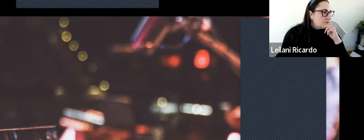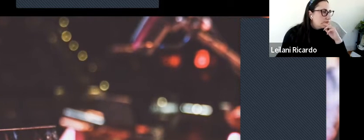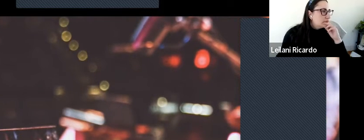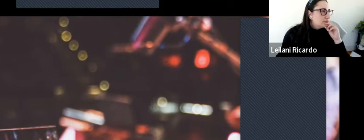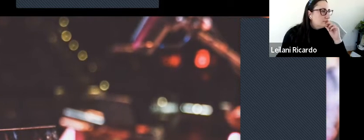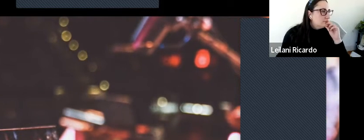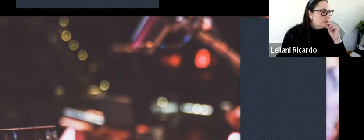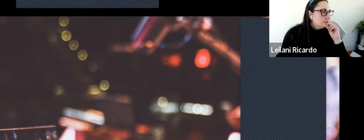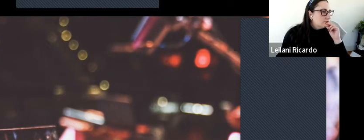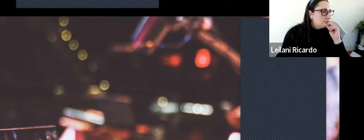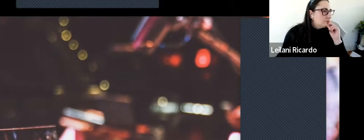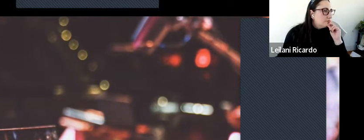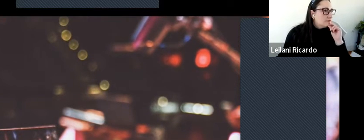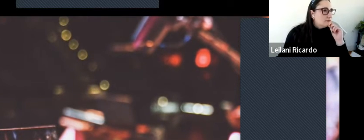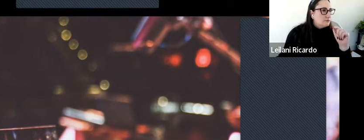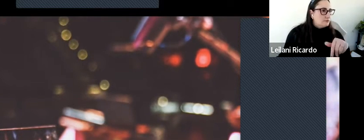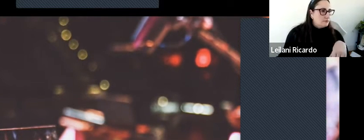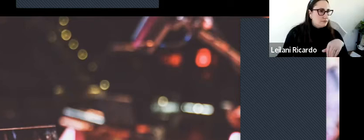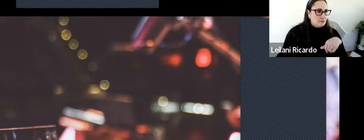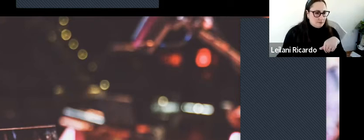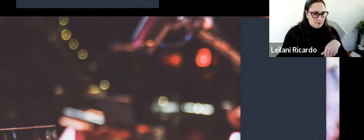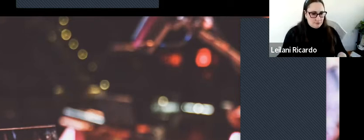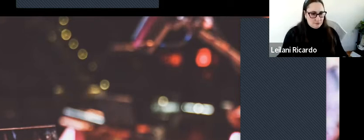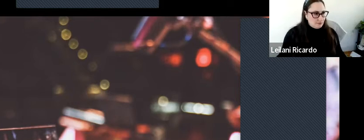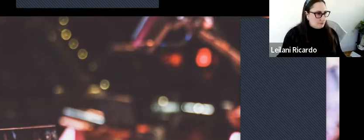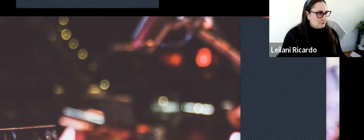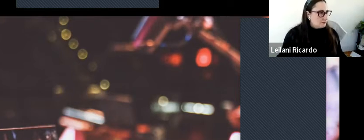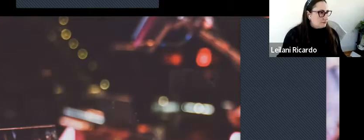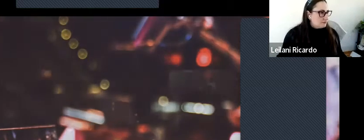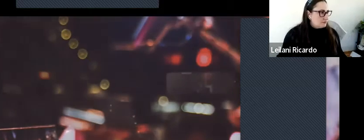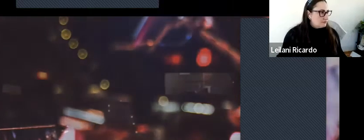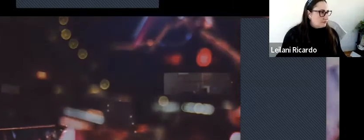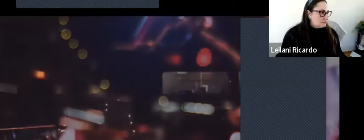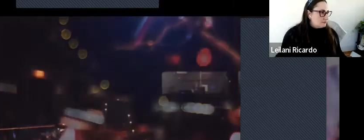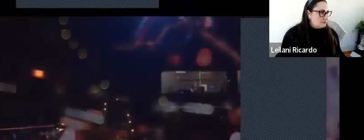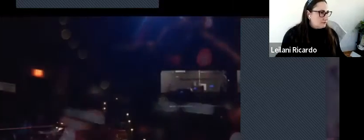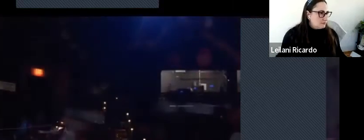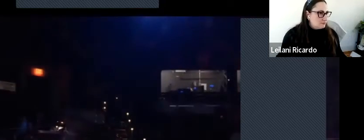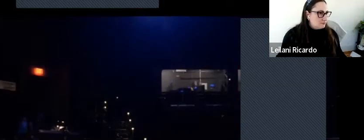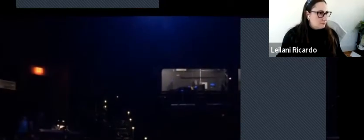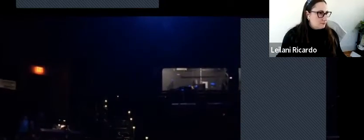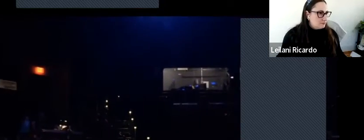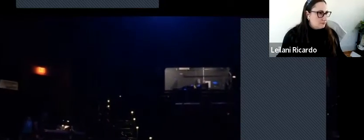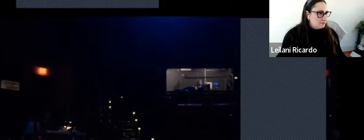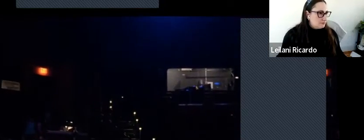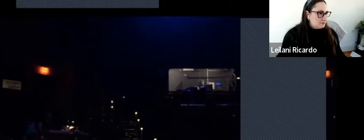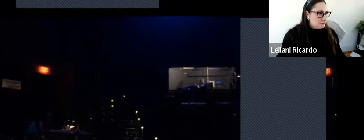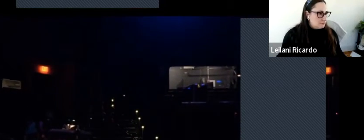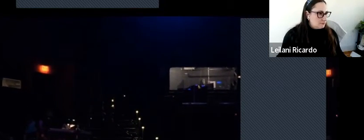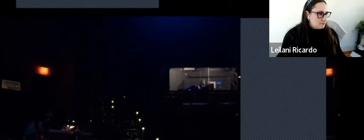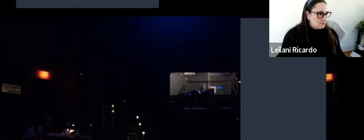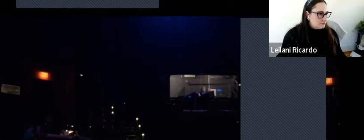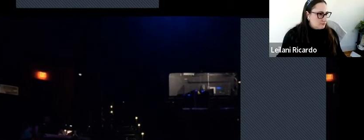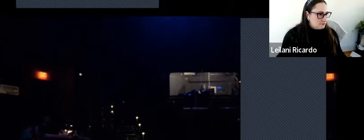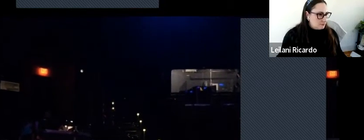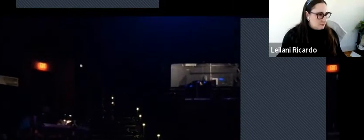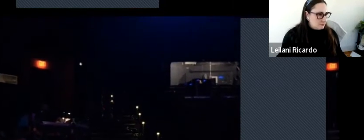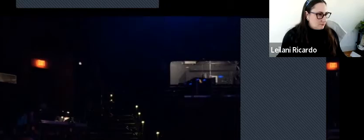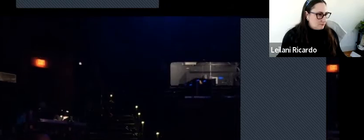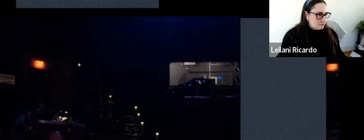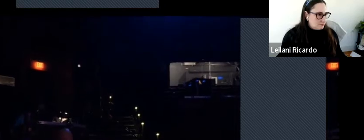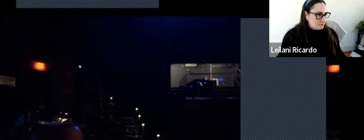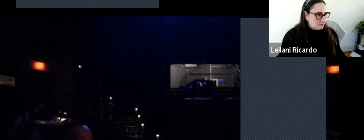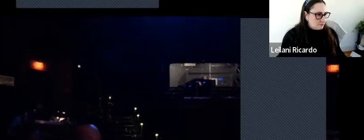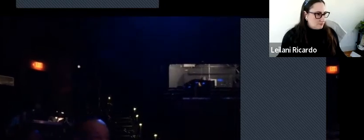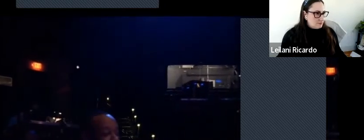sea rifts. I've climbed and swam and ran and wandered, all to return back